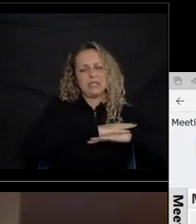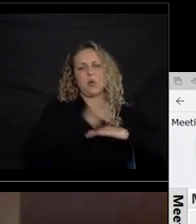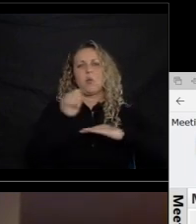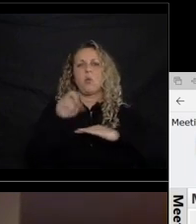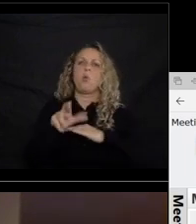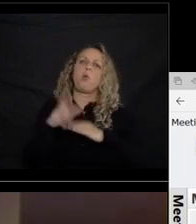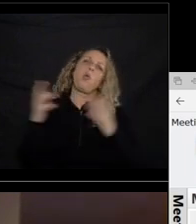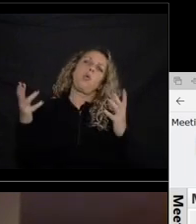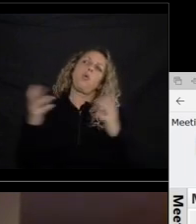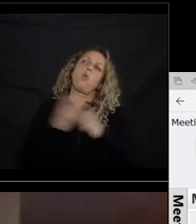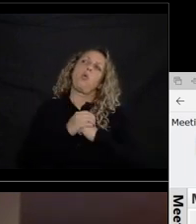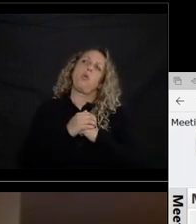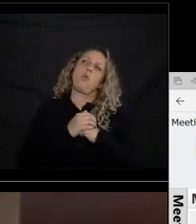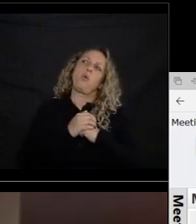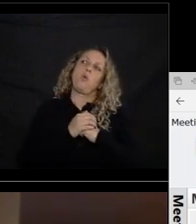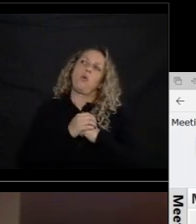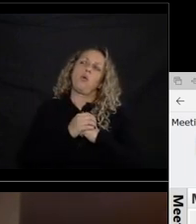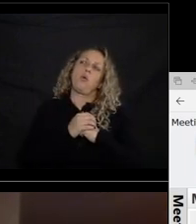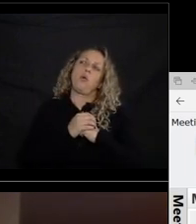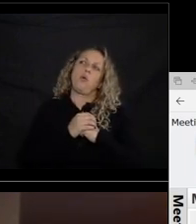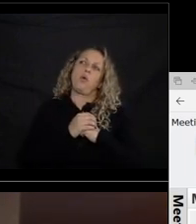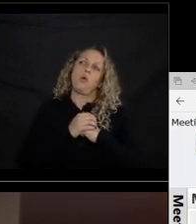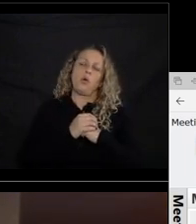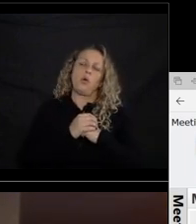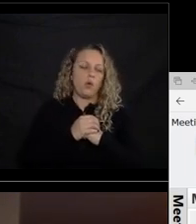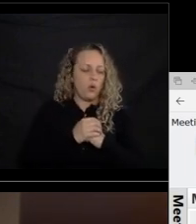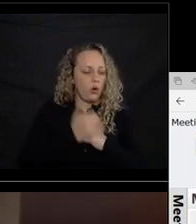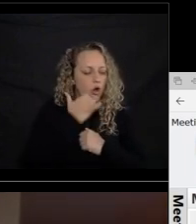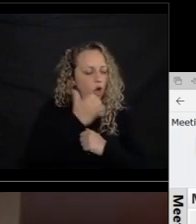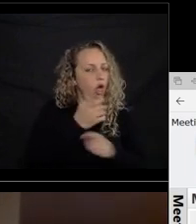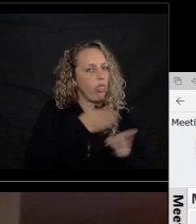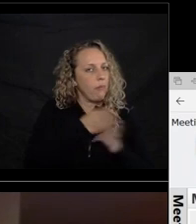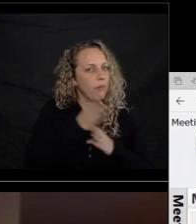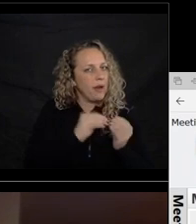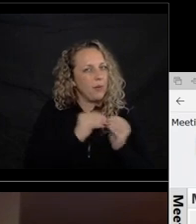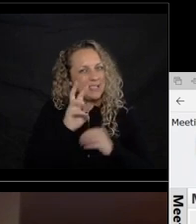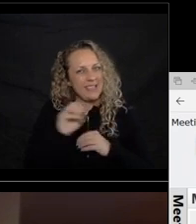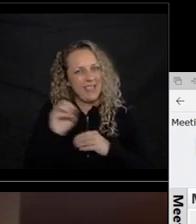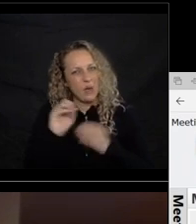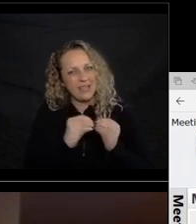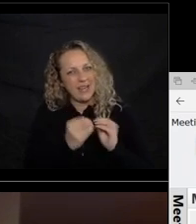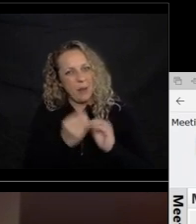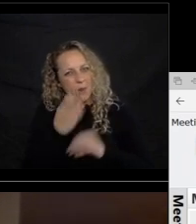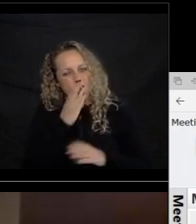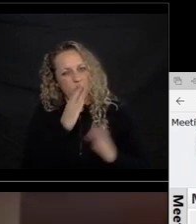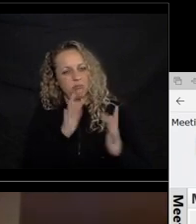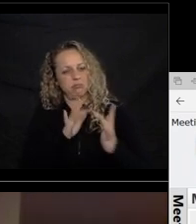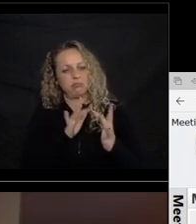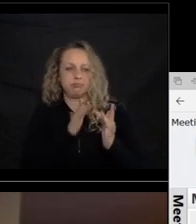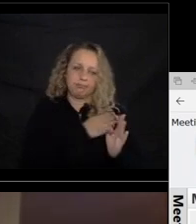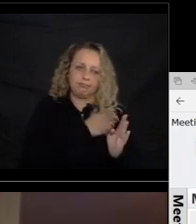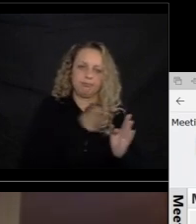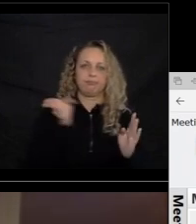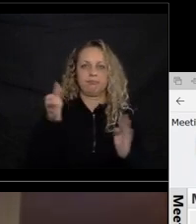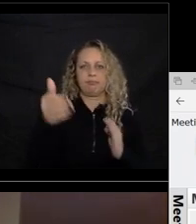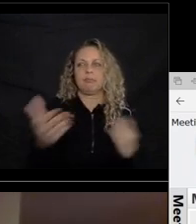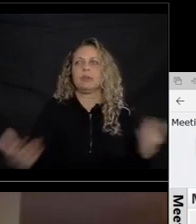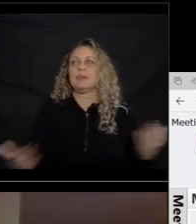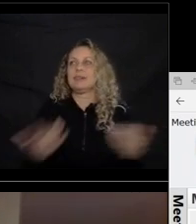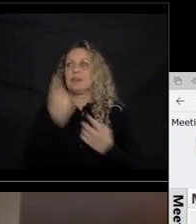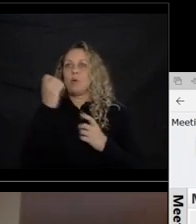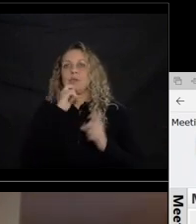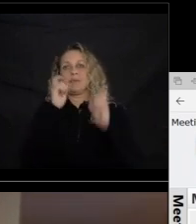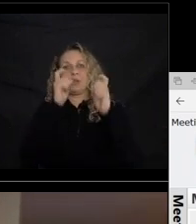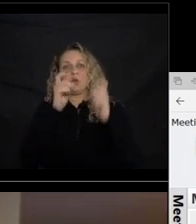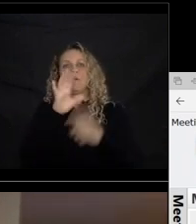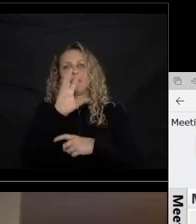or and call our main number, the 6,000 number, and we'll get them to the appropriate person. So the five, you know, if someone wants to make a